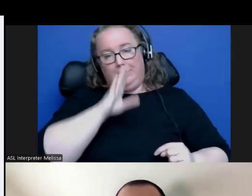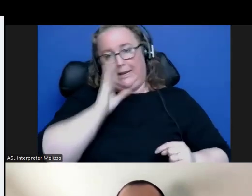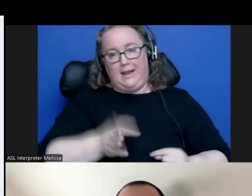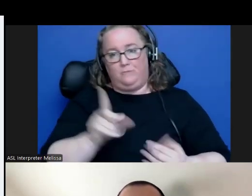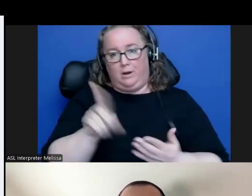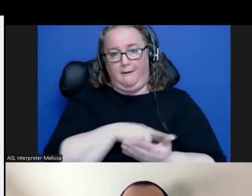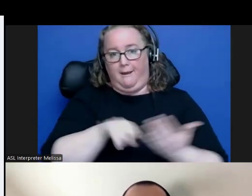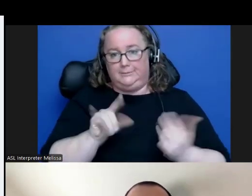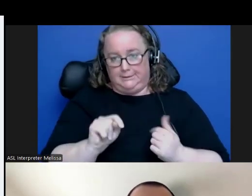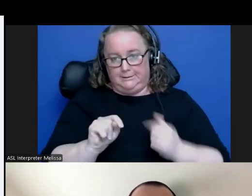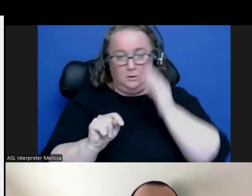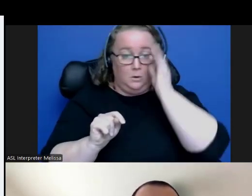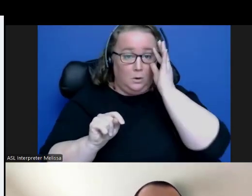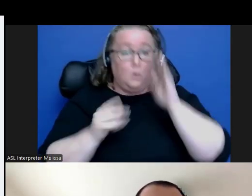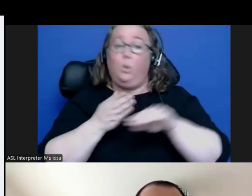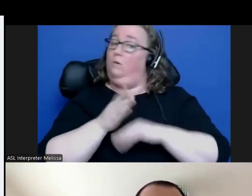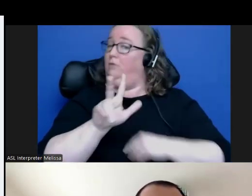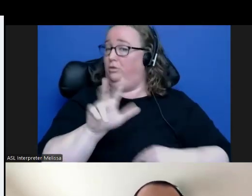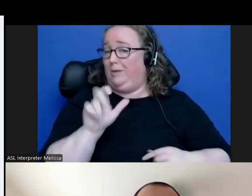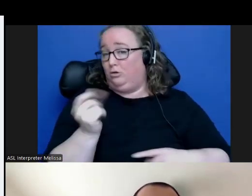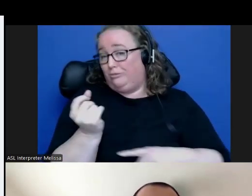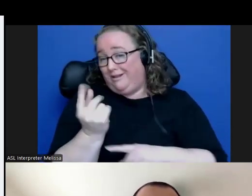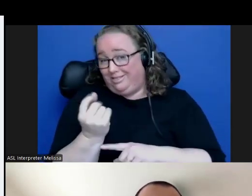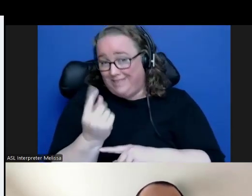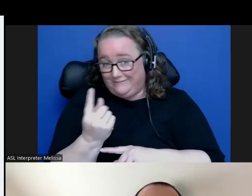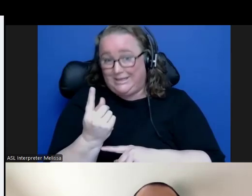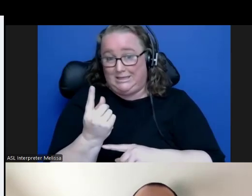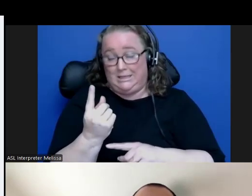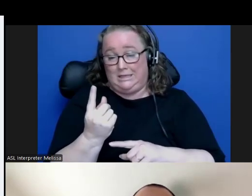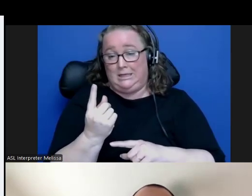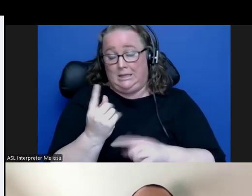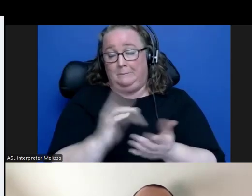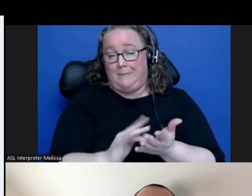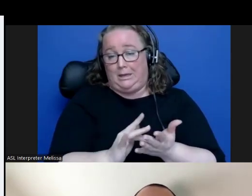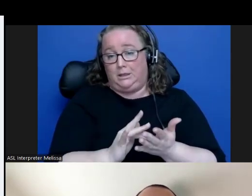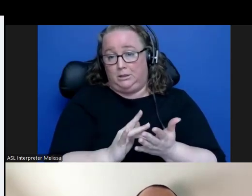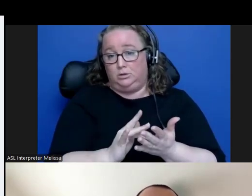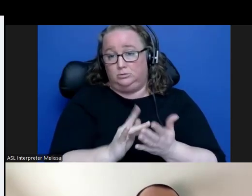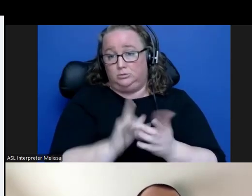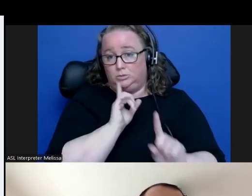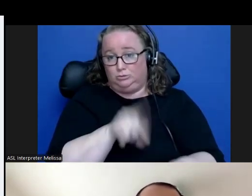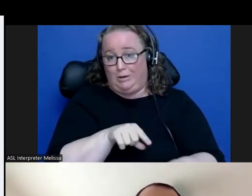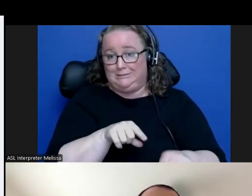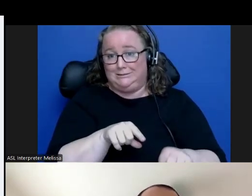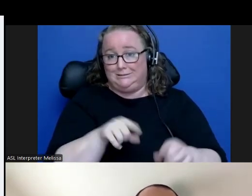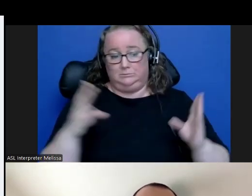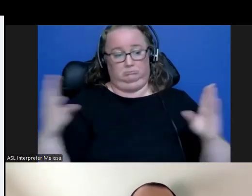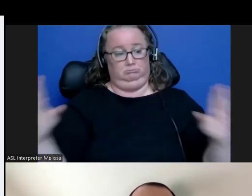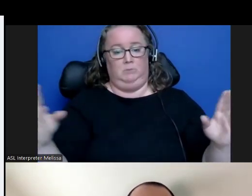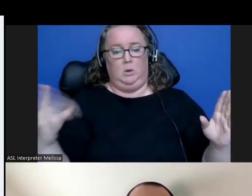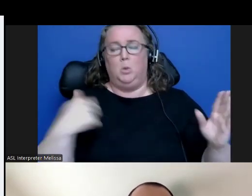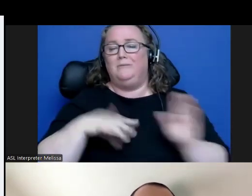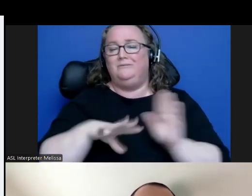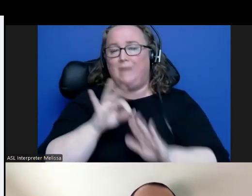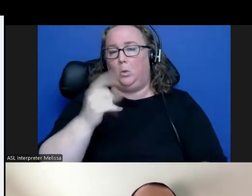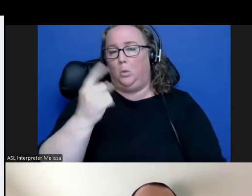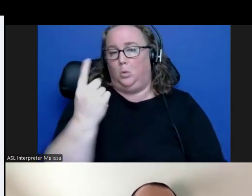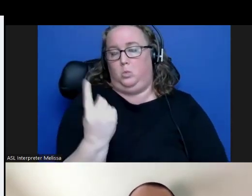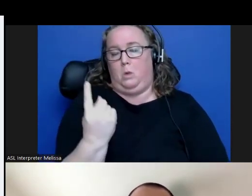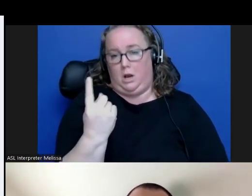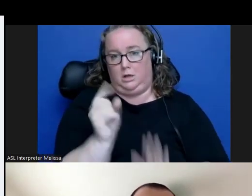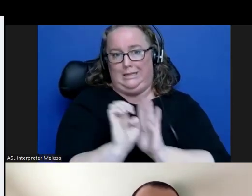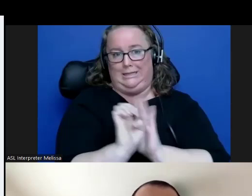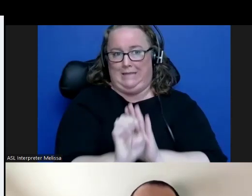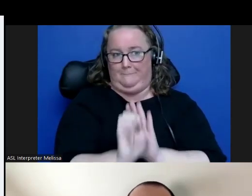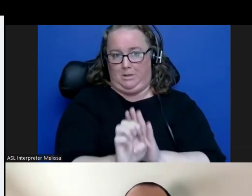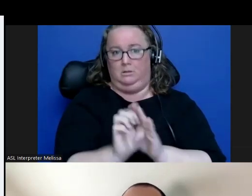restraints that occurred over a 6-month period, and we'll go over these numbers more later, we found a single example of recovery solutions